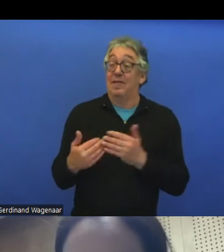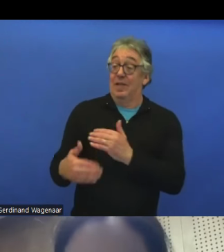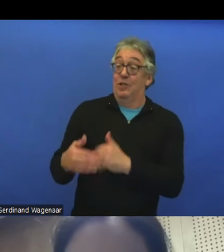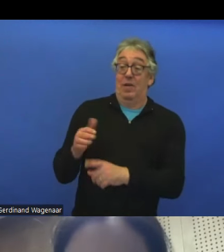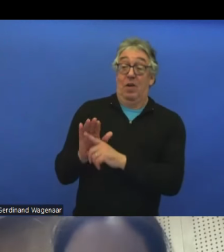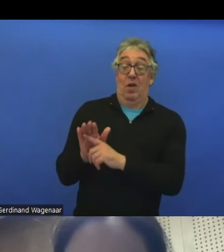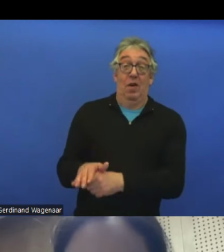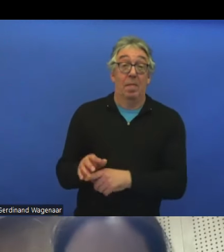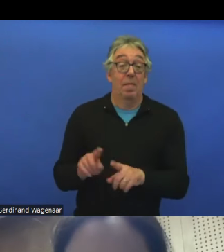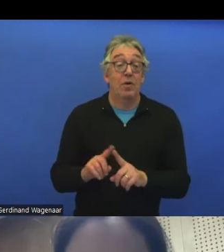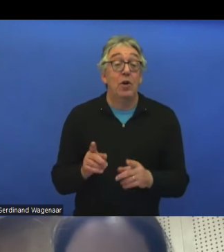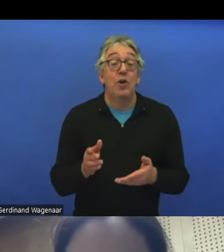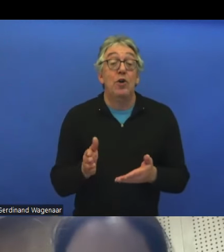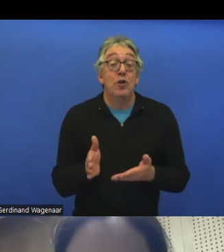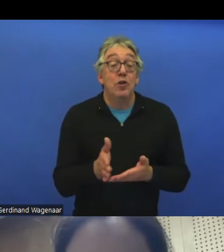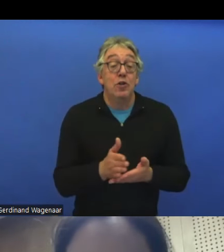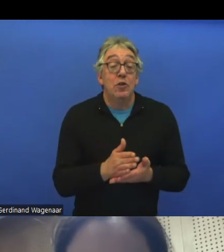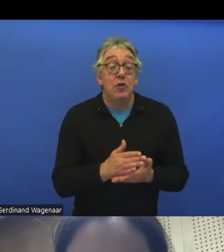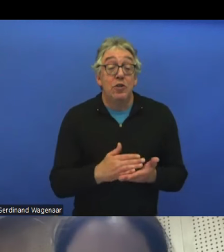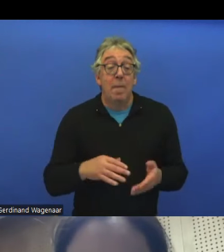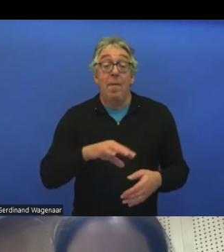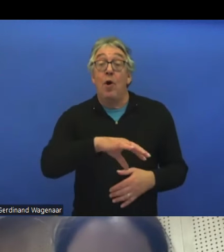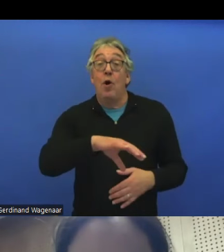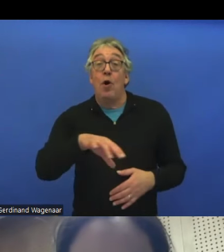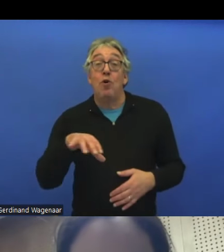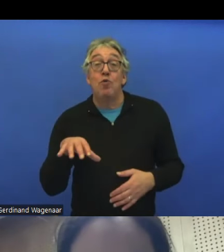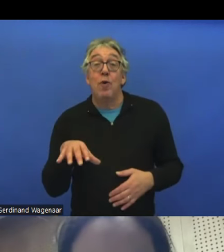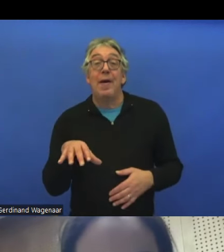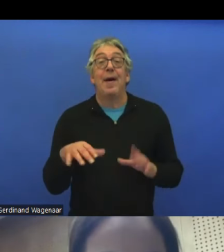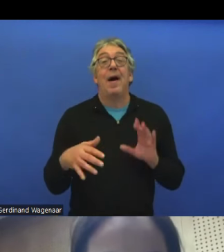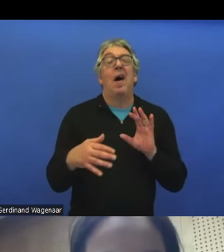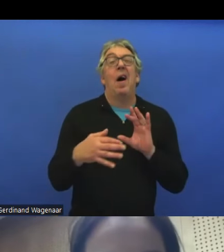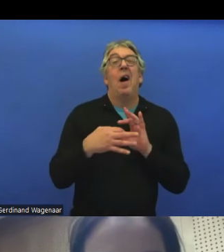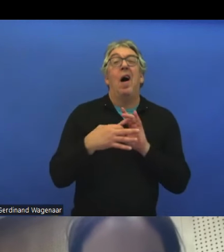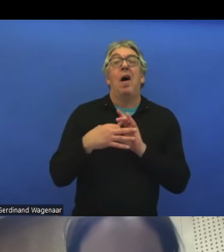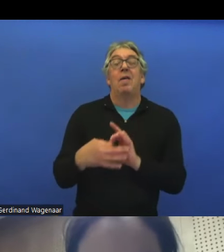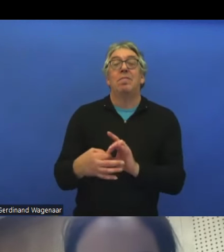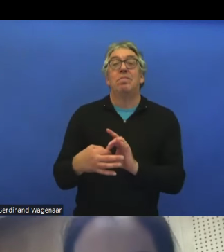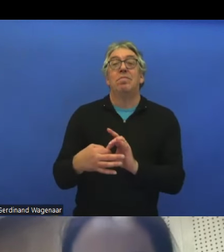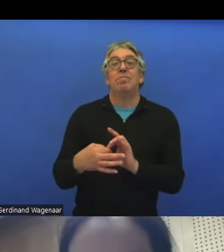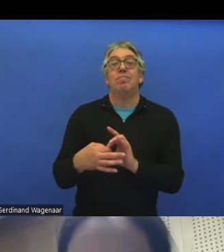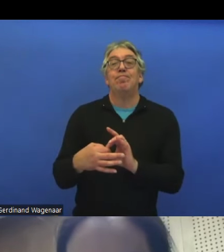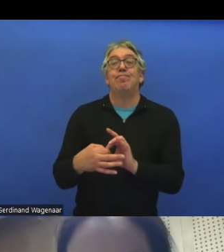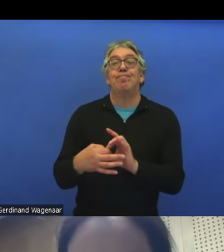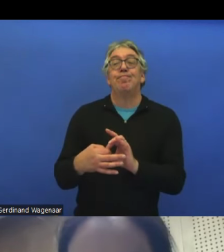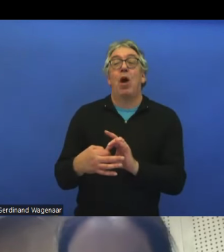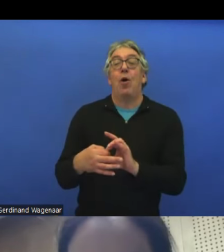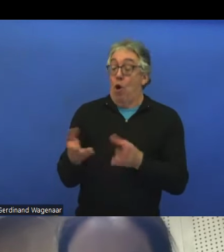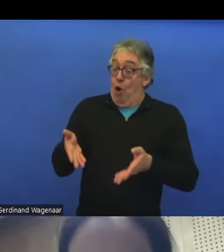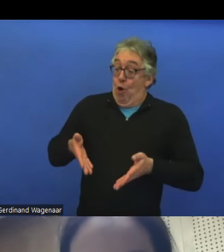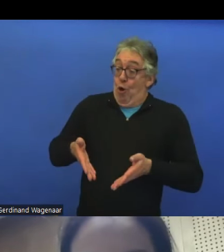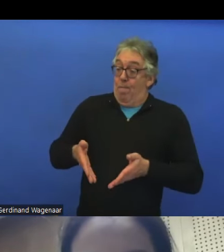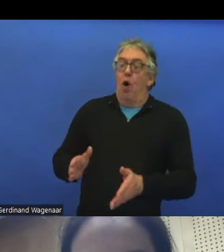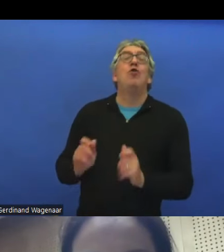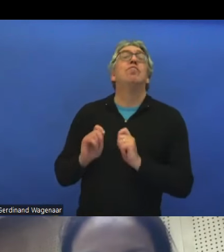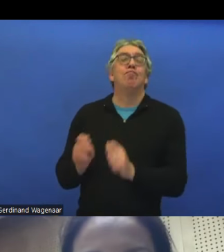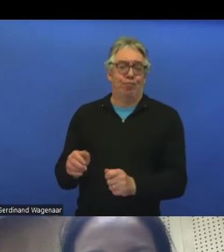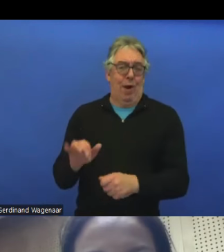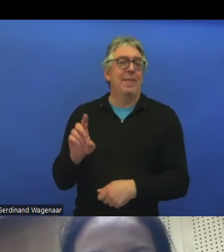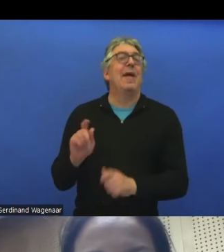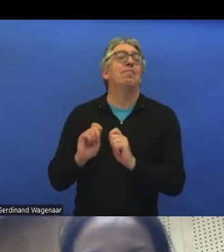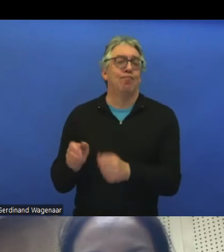not often to provisions on the acquisition at birth. So for instance,